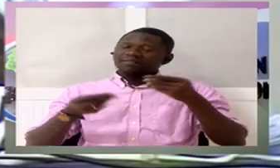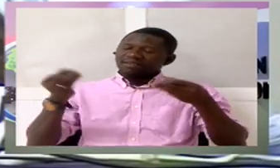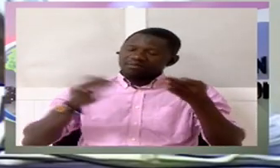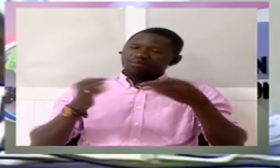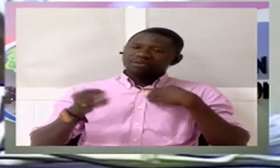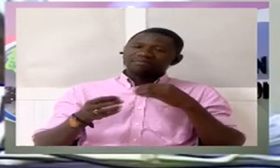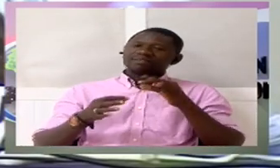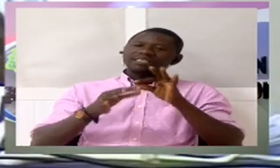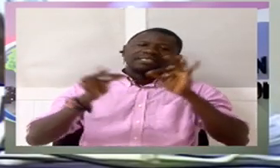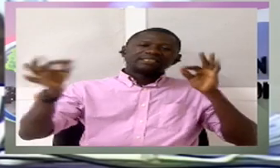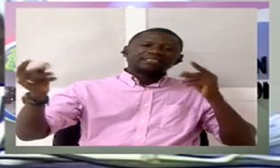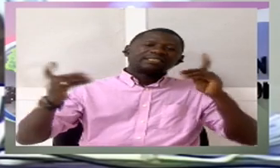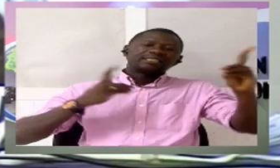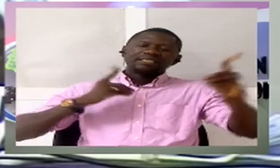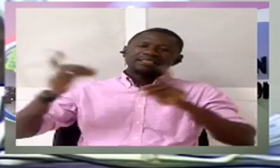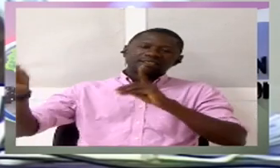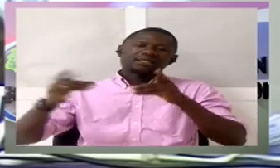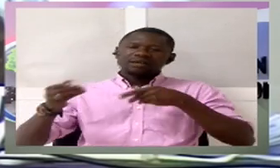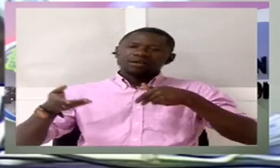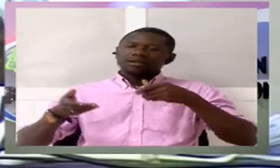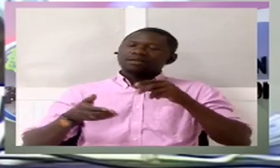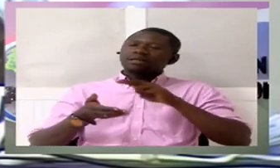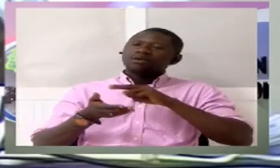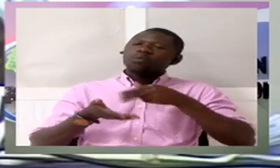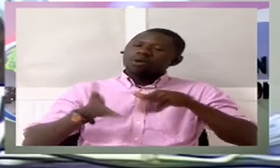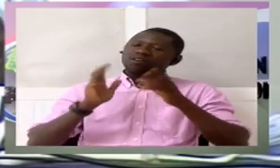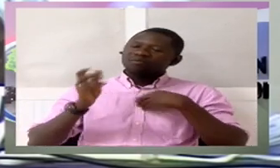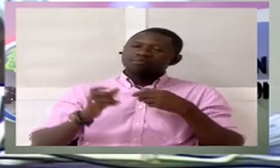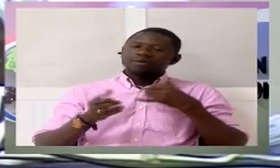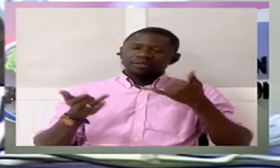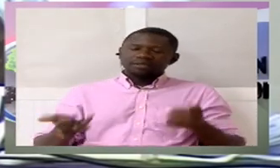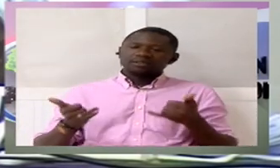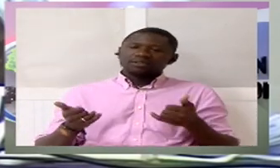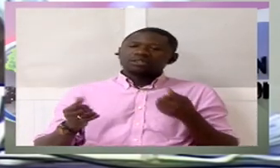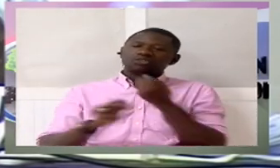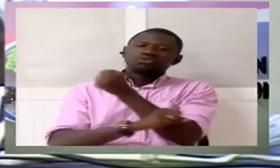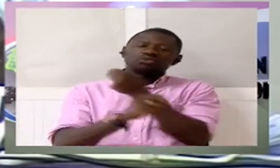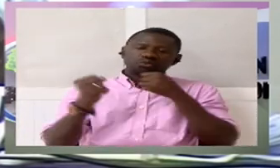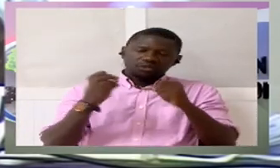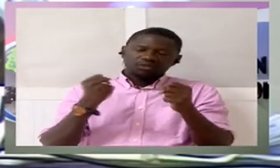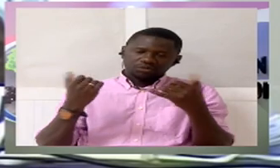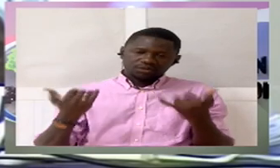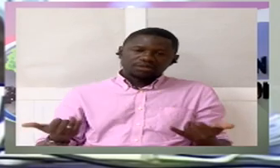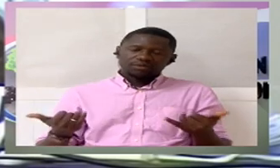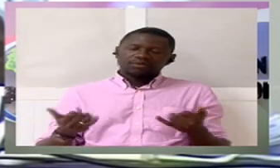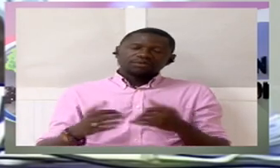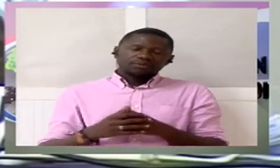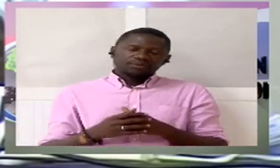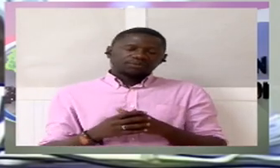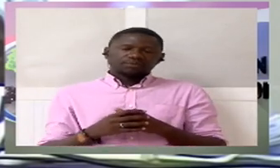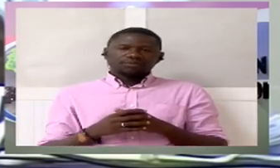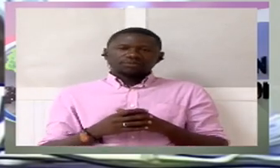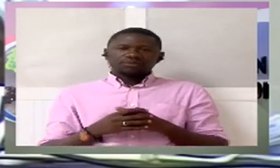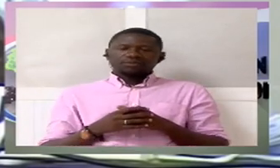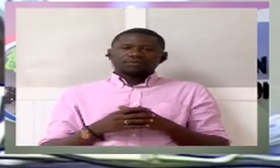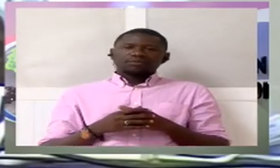and nature of my current circumstances. Nyanta tarla wo kolu temalenu bari dinkira la jamfo anin kolu